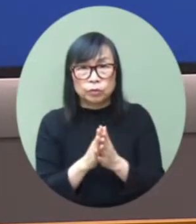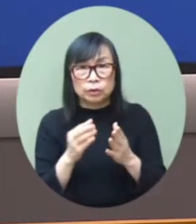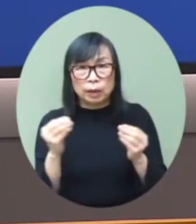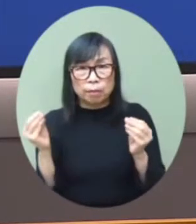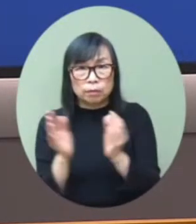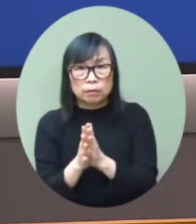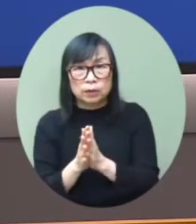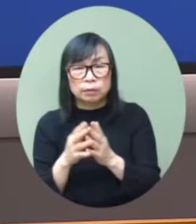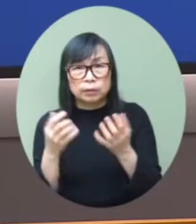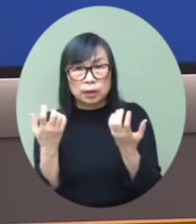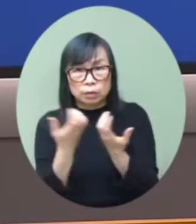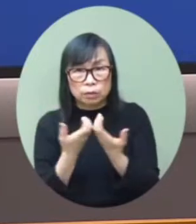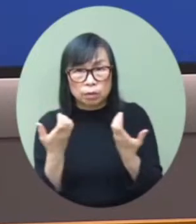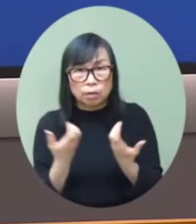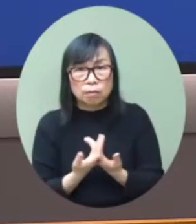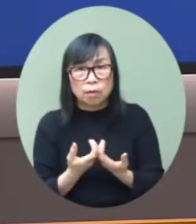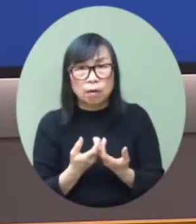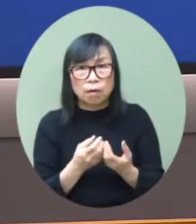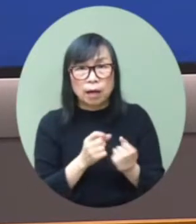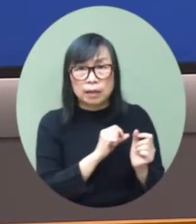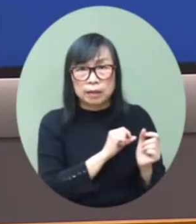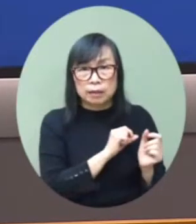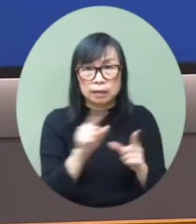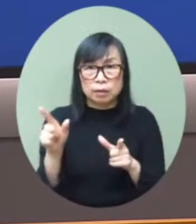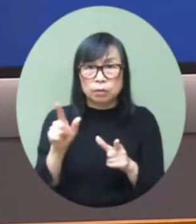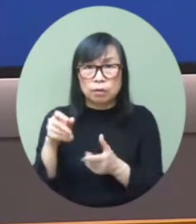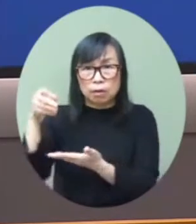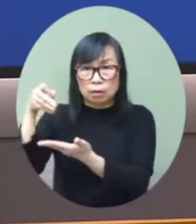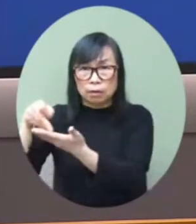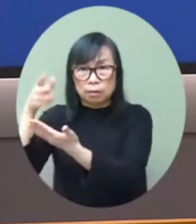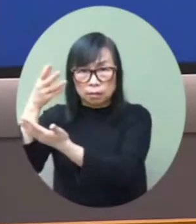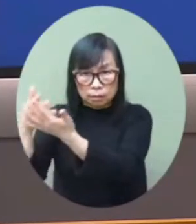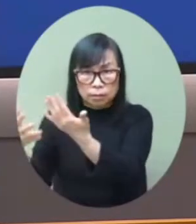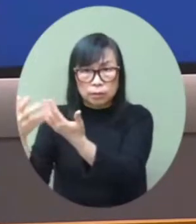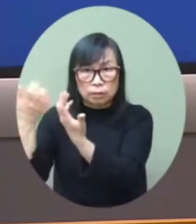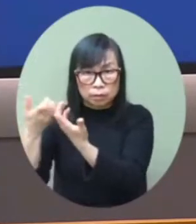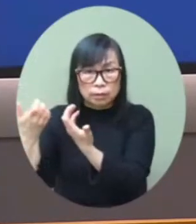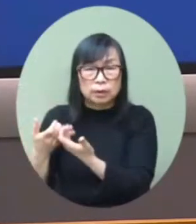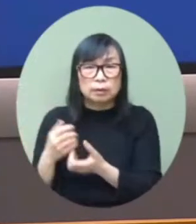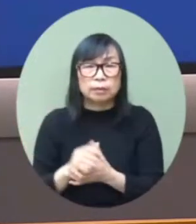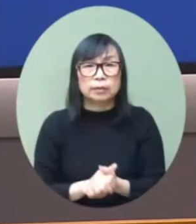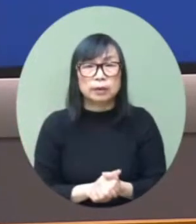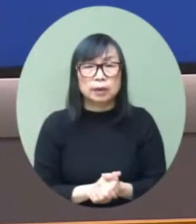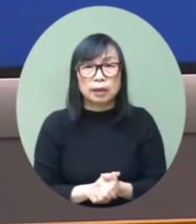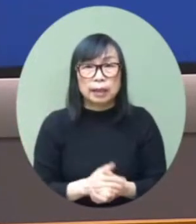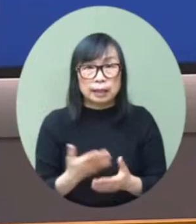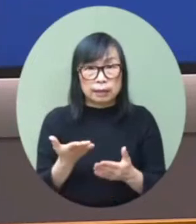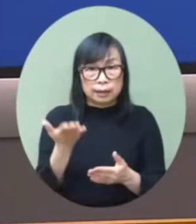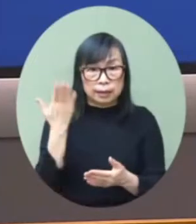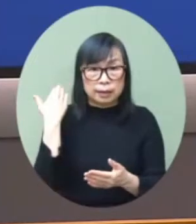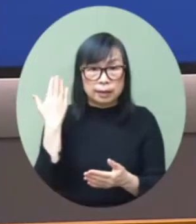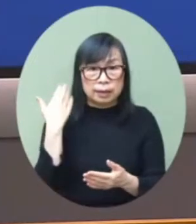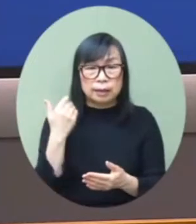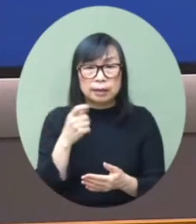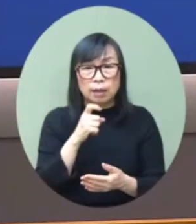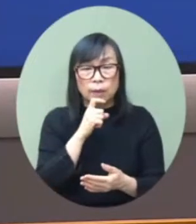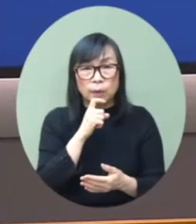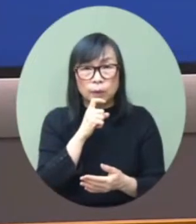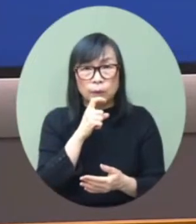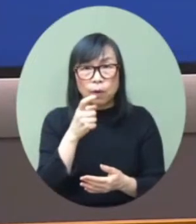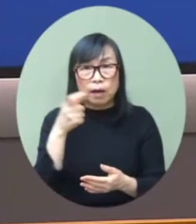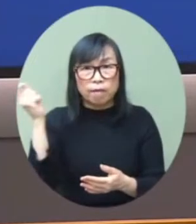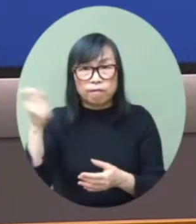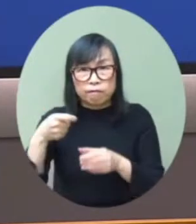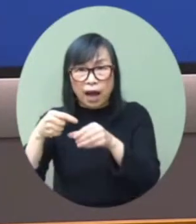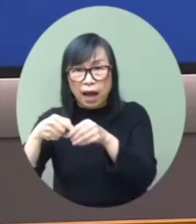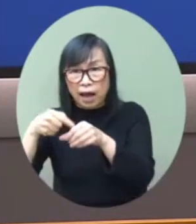more than the recorded cases. Because before we have a self-declaration system for RAT